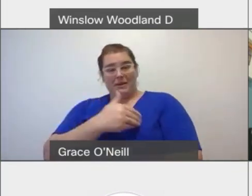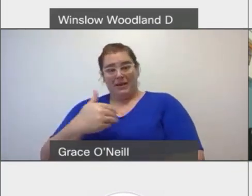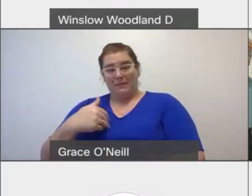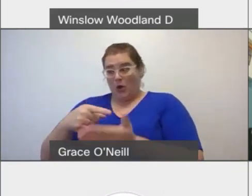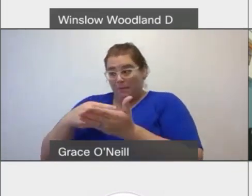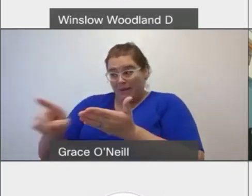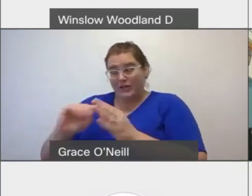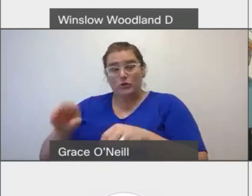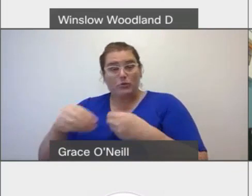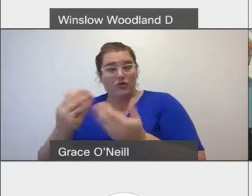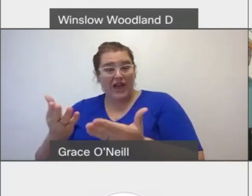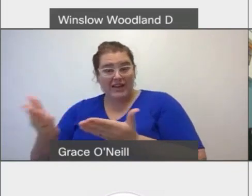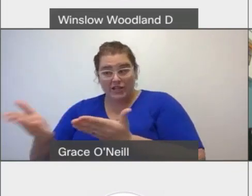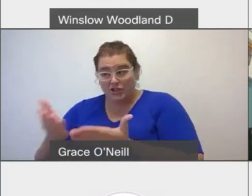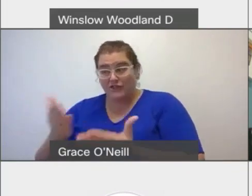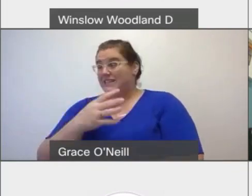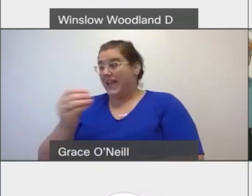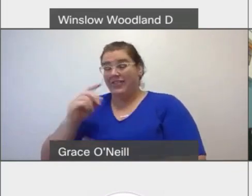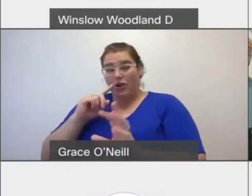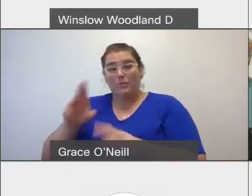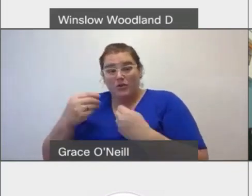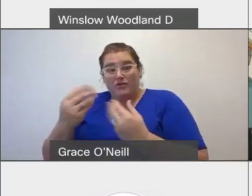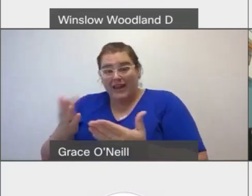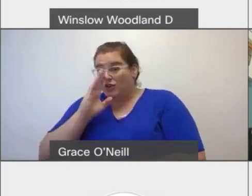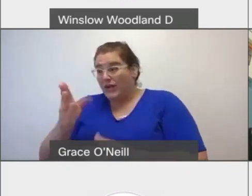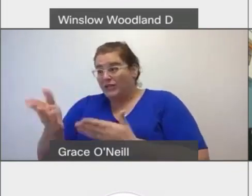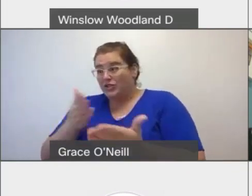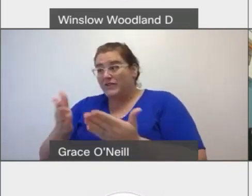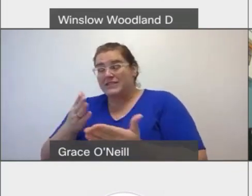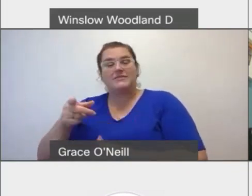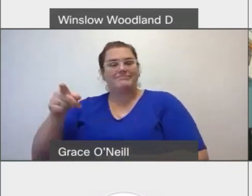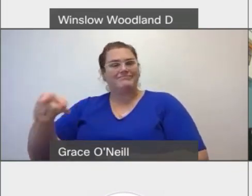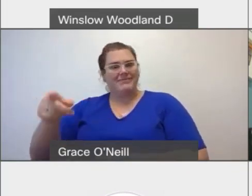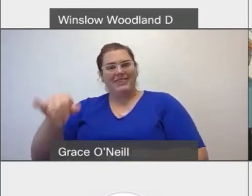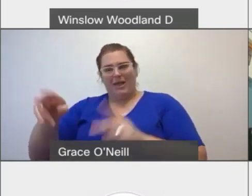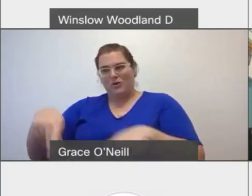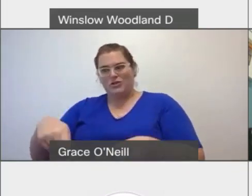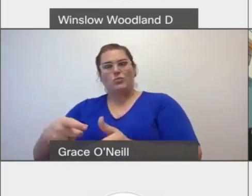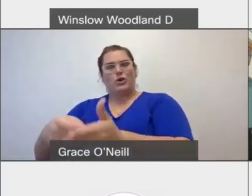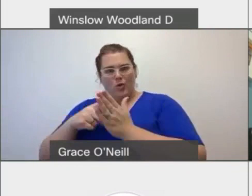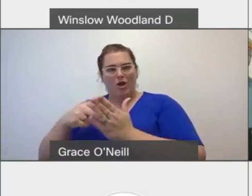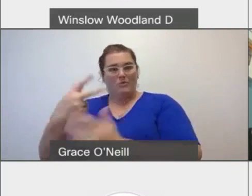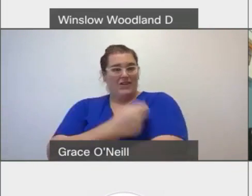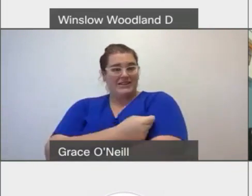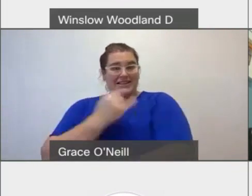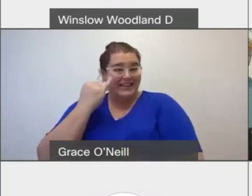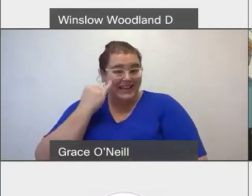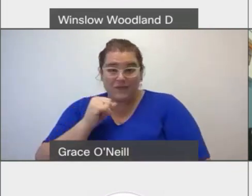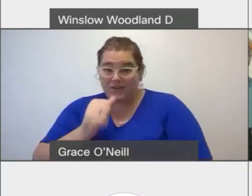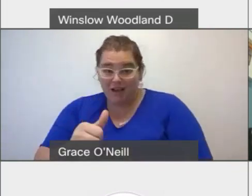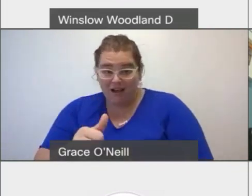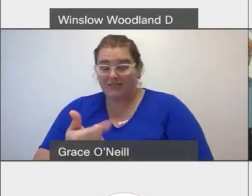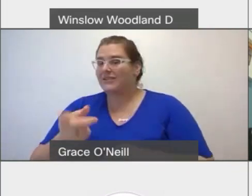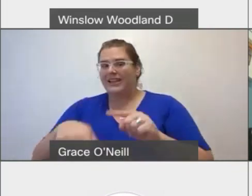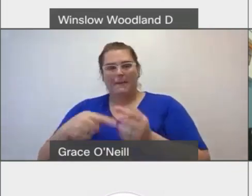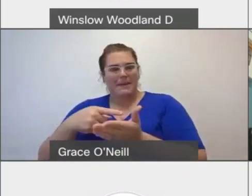service and they're providing direct service, they have to be vaccinated or they can't be paid. And so you would have